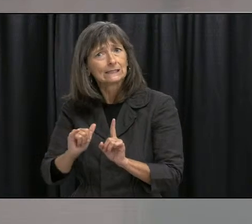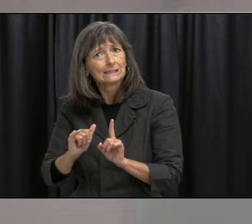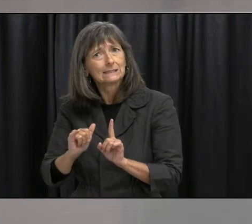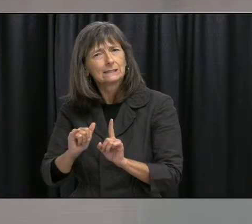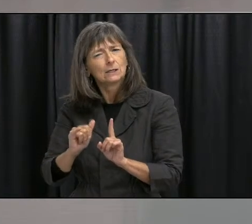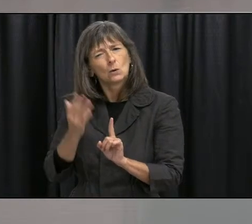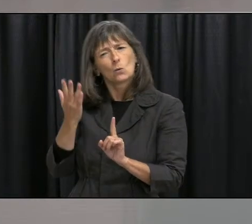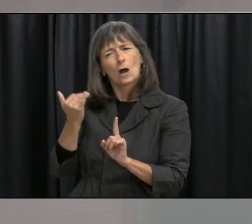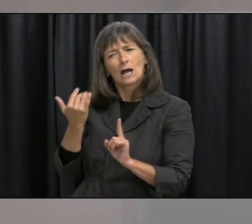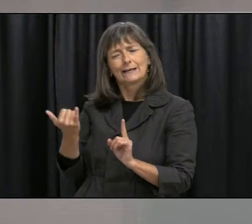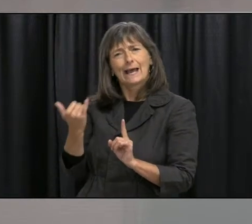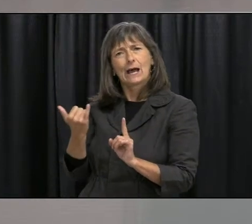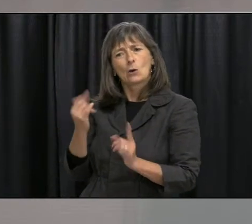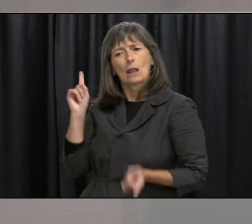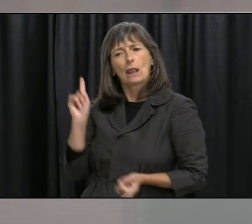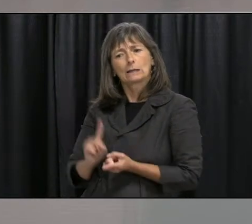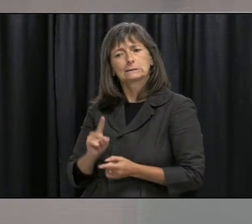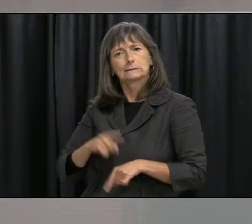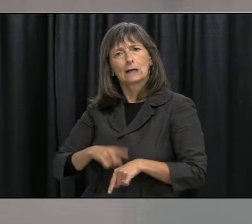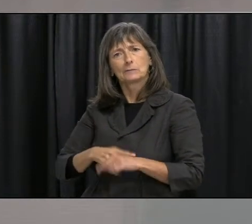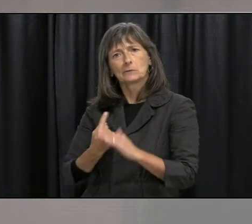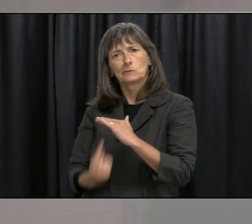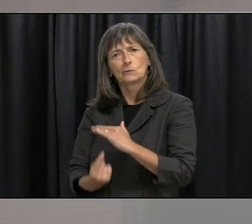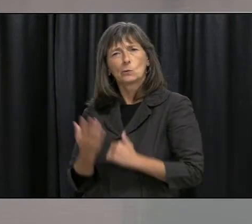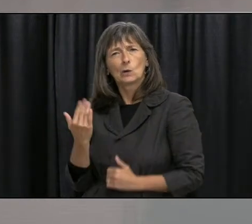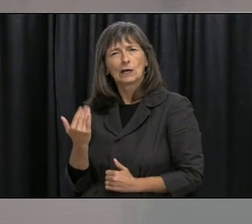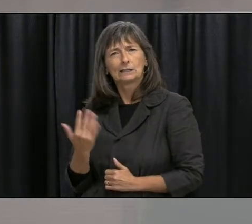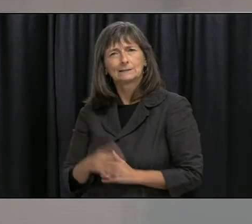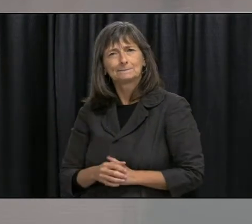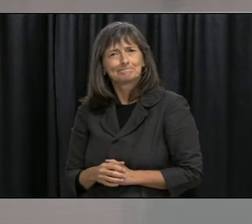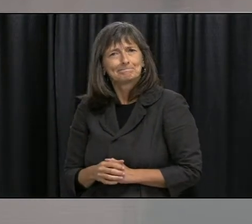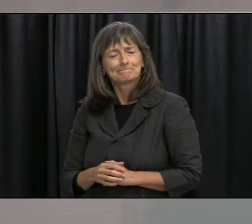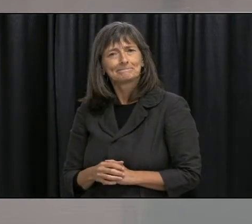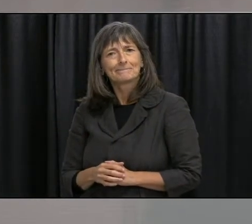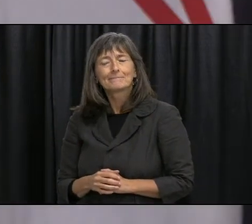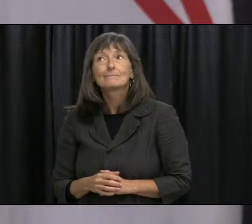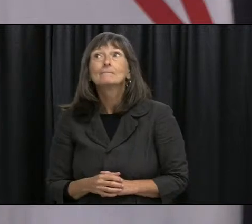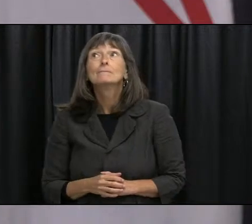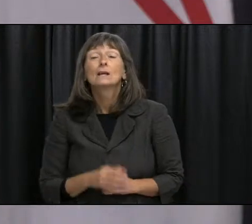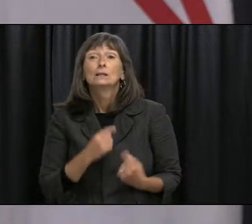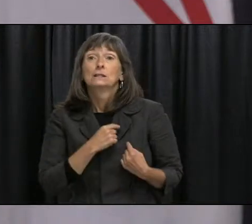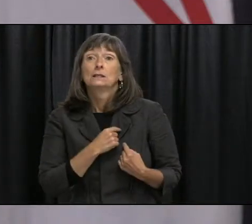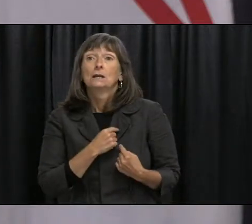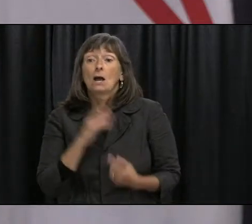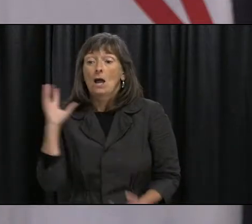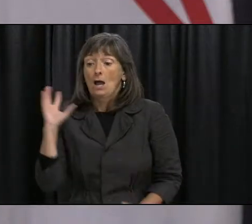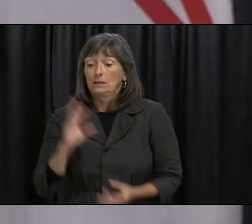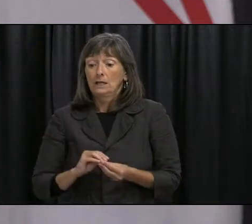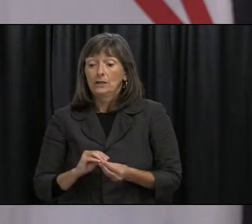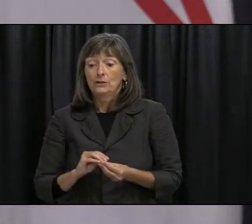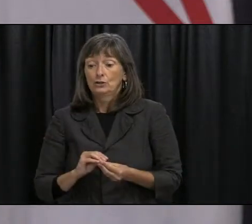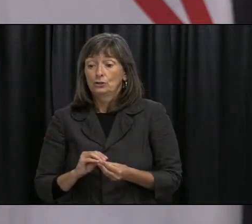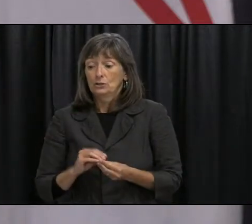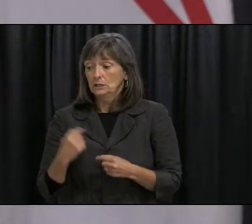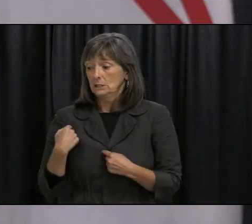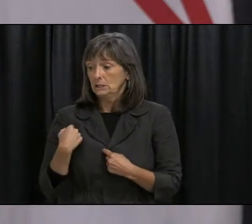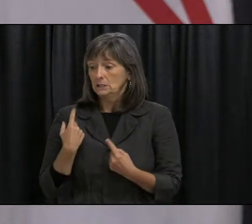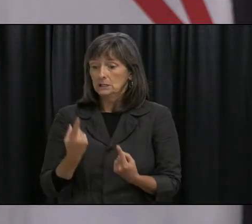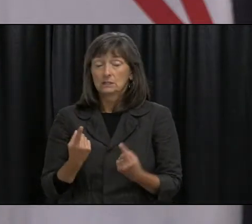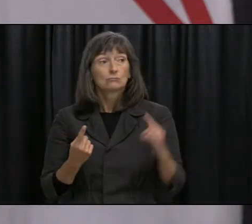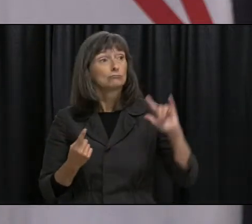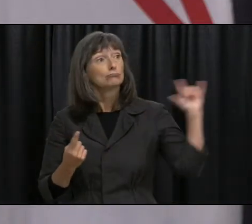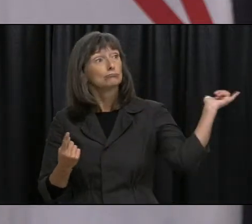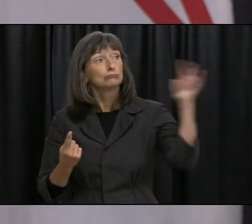end their isolation a whole lot earlier? So we've only had 2 cases in total in the province from